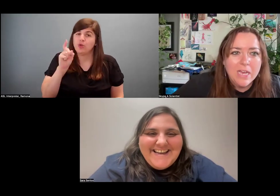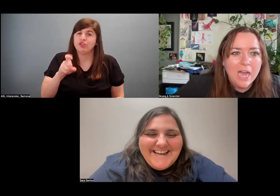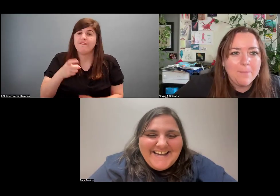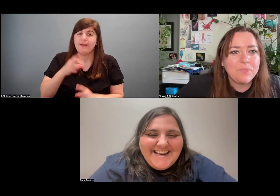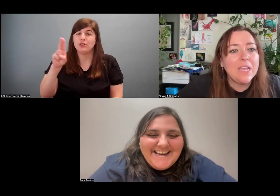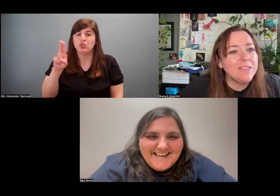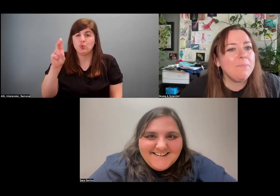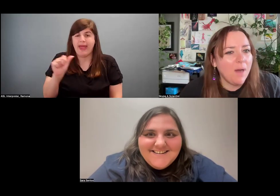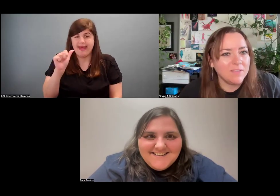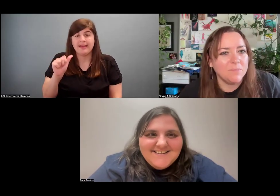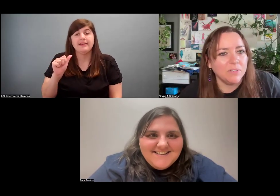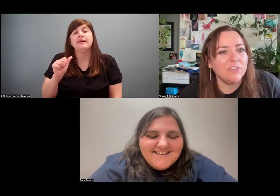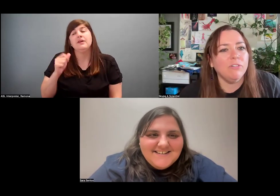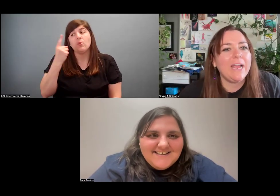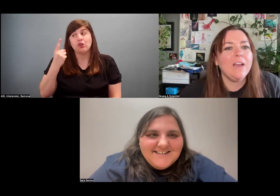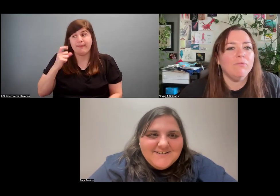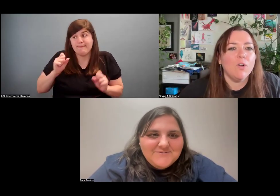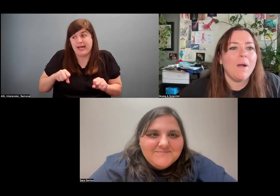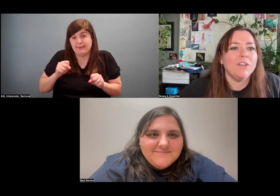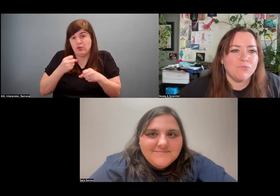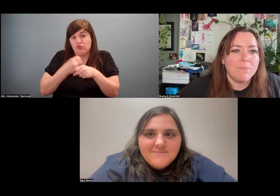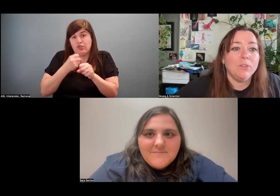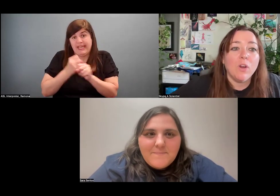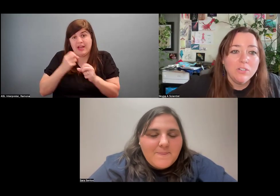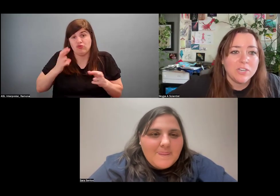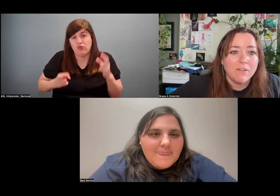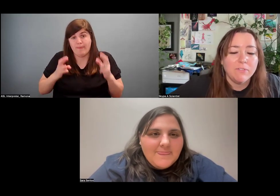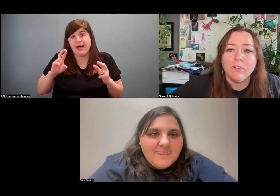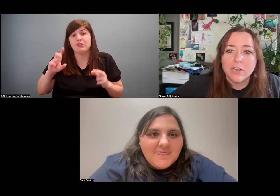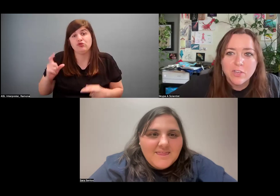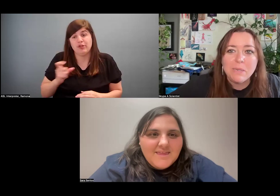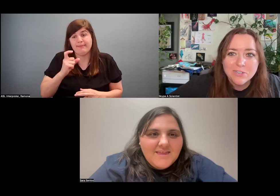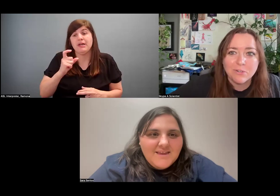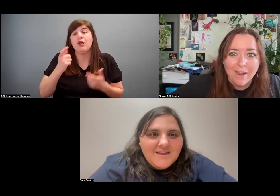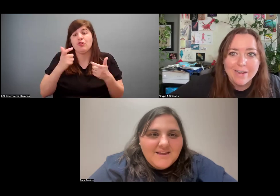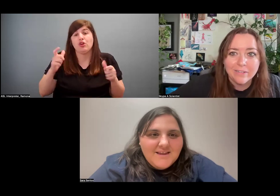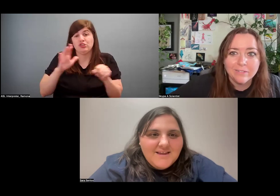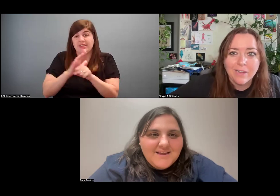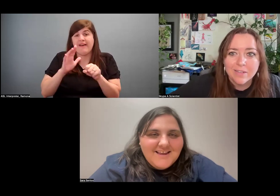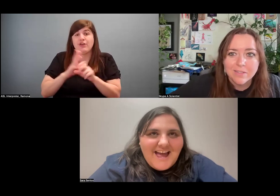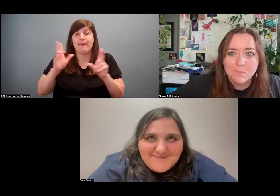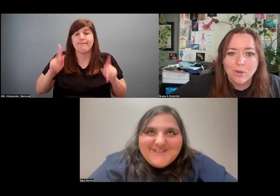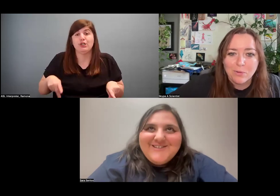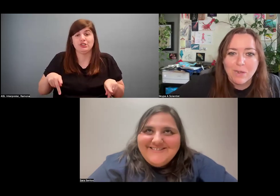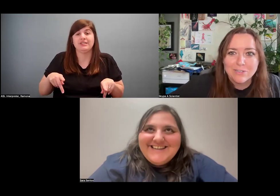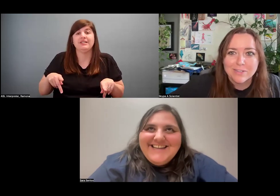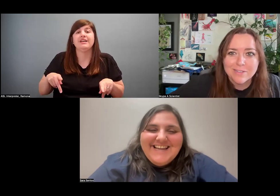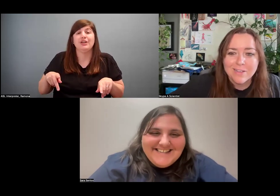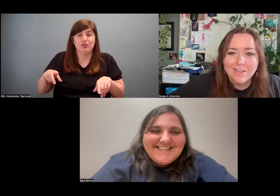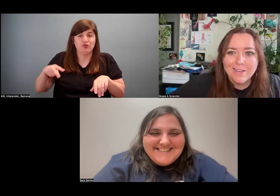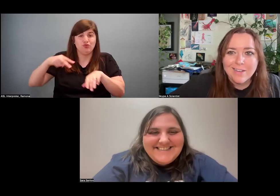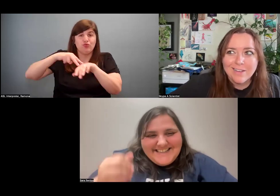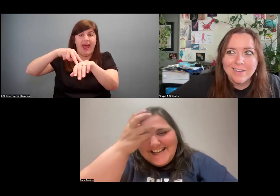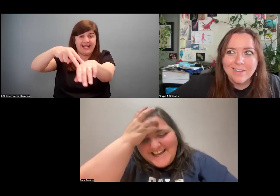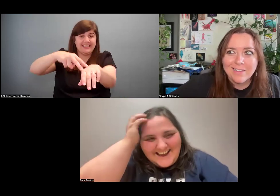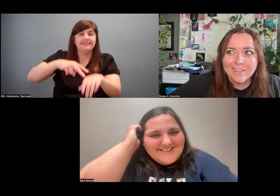UA. Is it possible to create a robot shrimp large enough for a human to ride it? Asking Absolutely. questions.